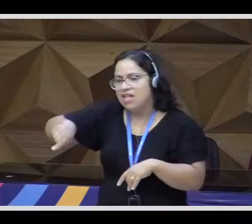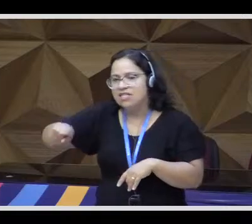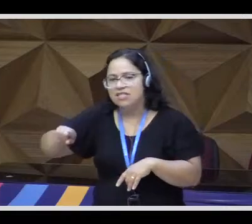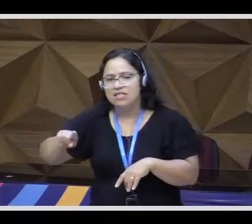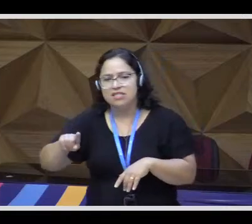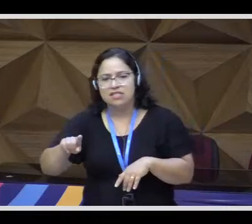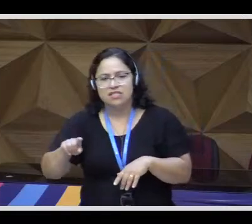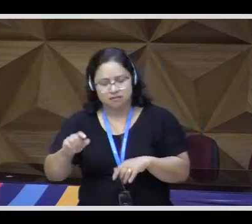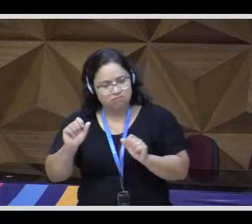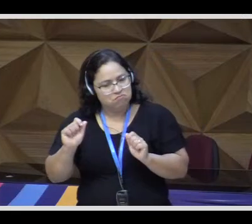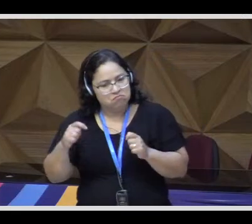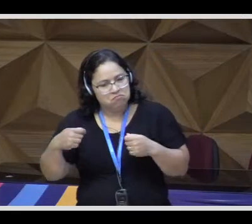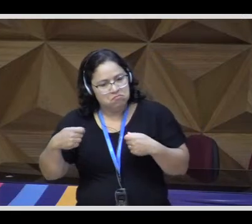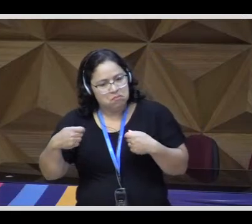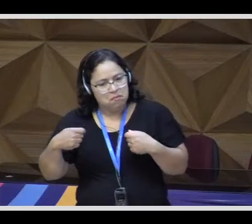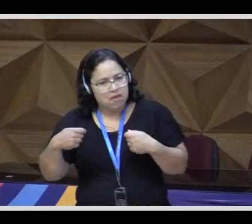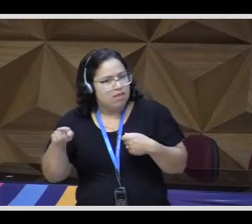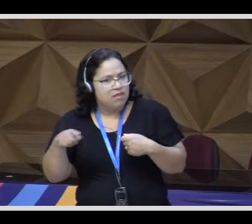well, right? So